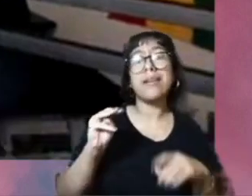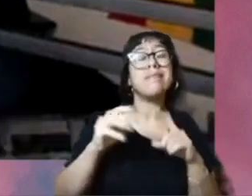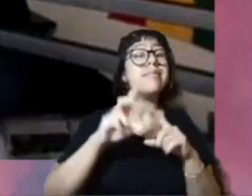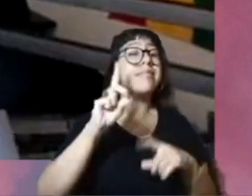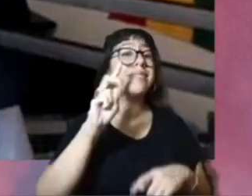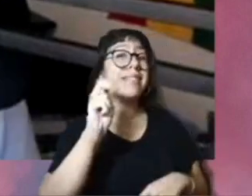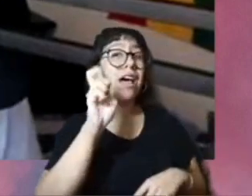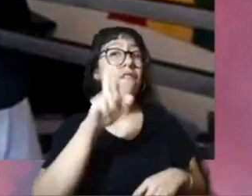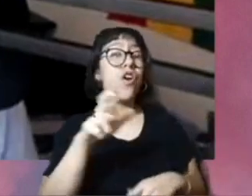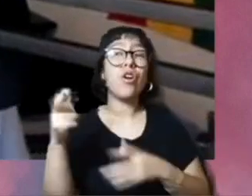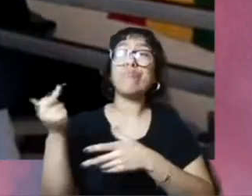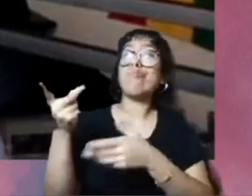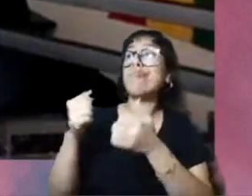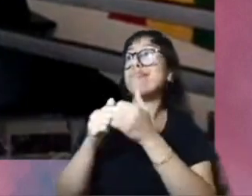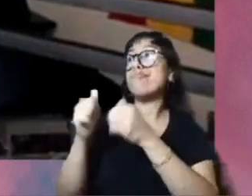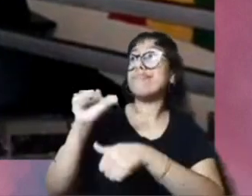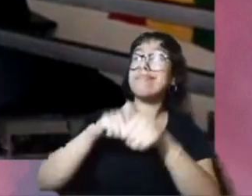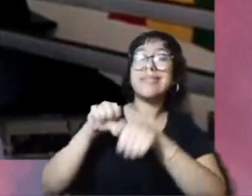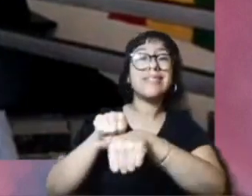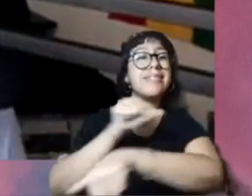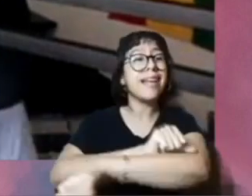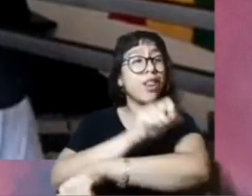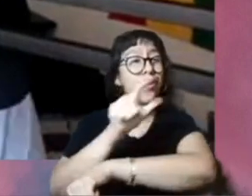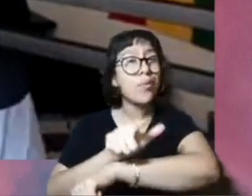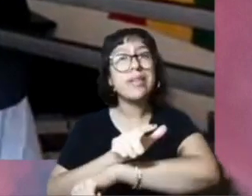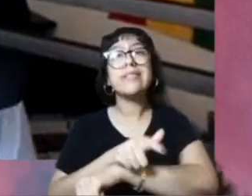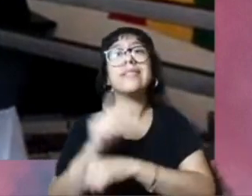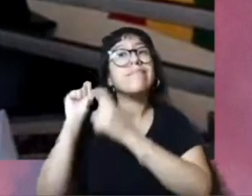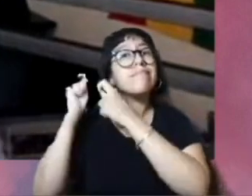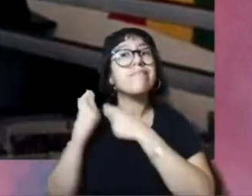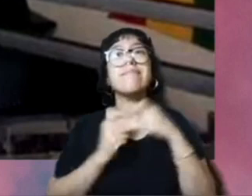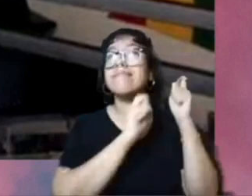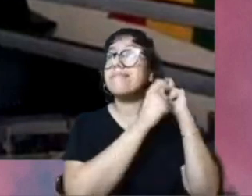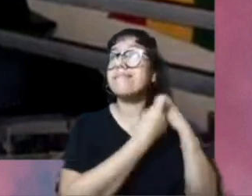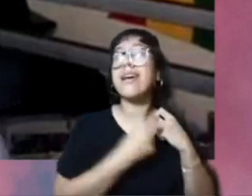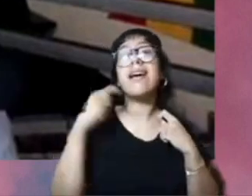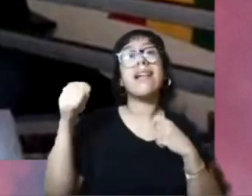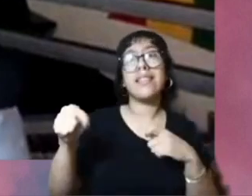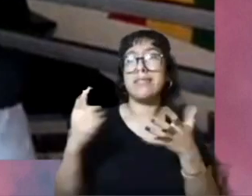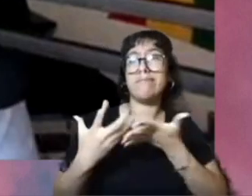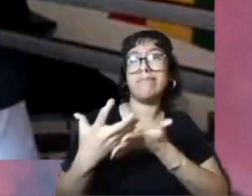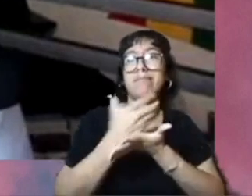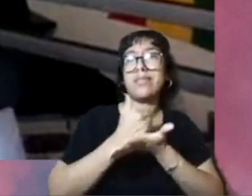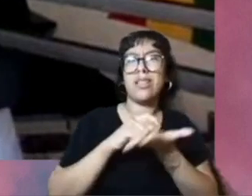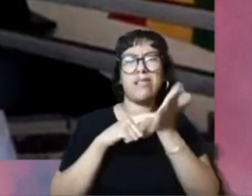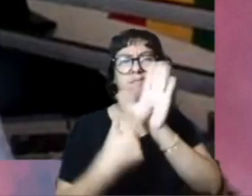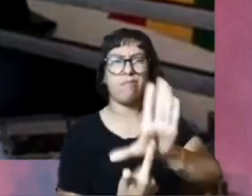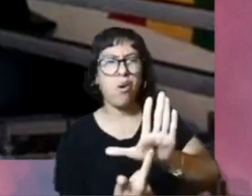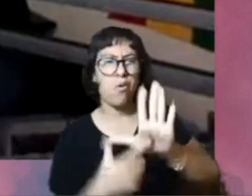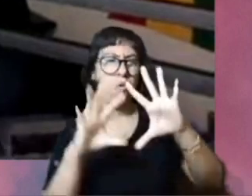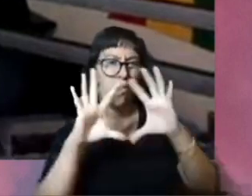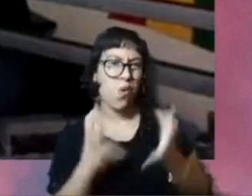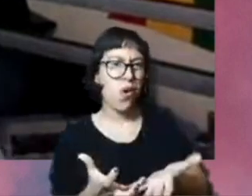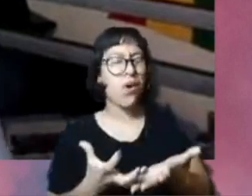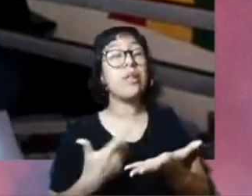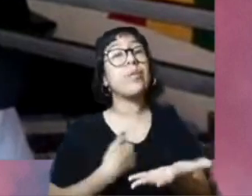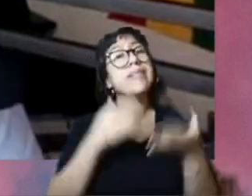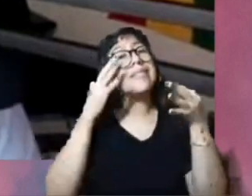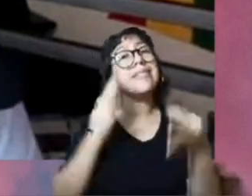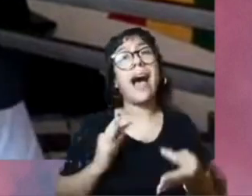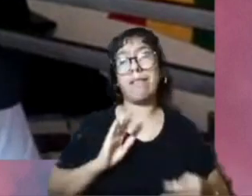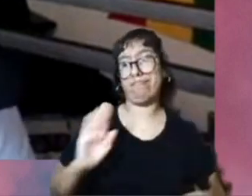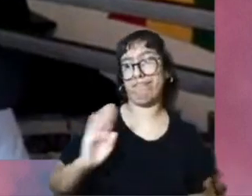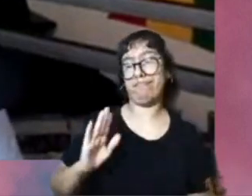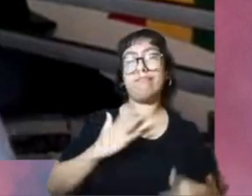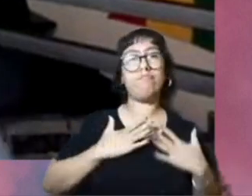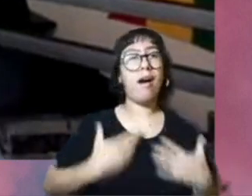braids her hair. And much like our writing workshops, this collection became a mirror held up to the world. So we chose the title Between My Body